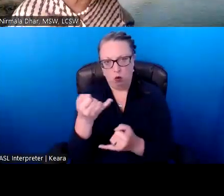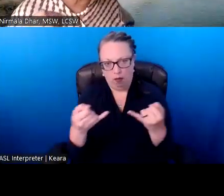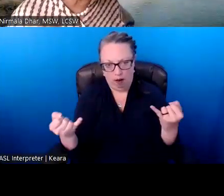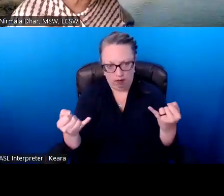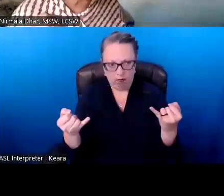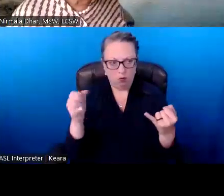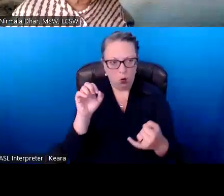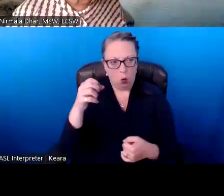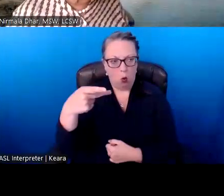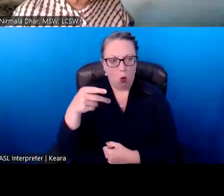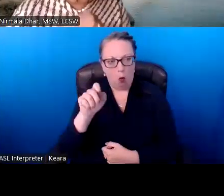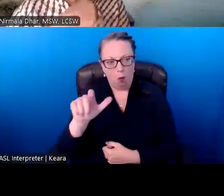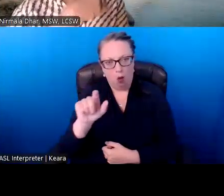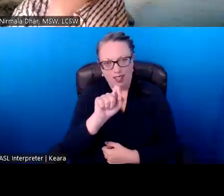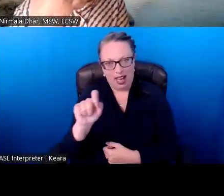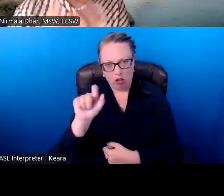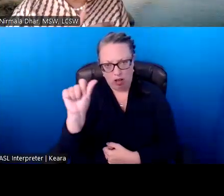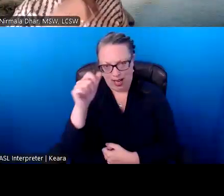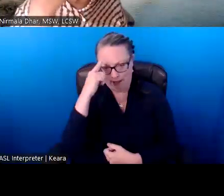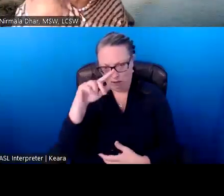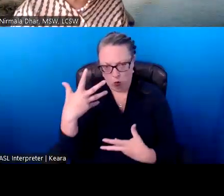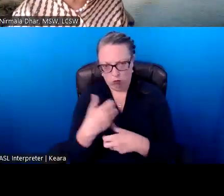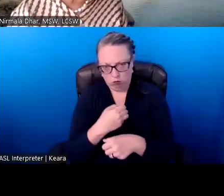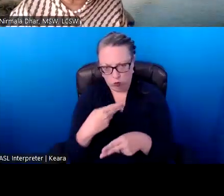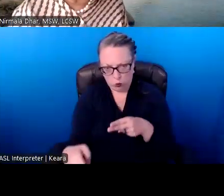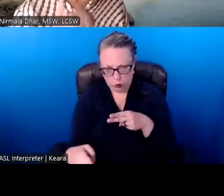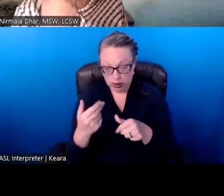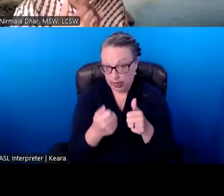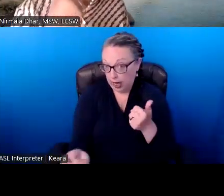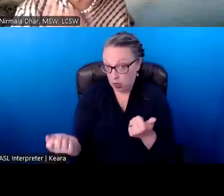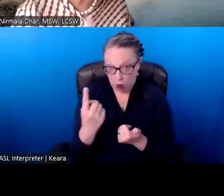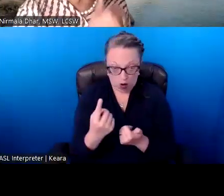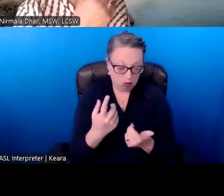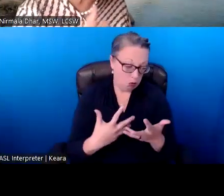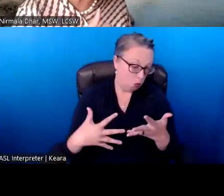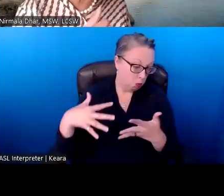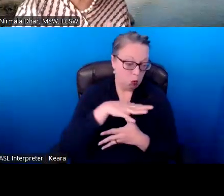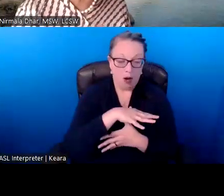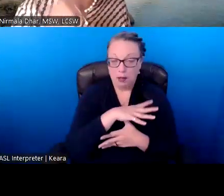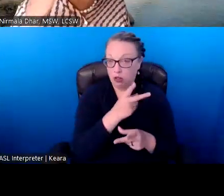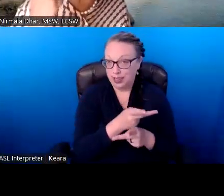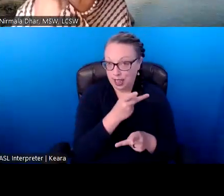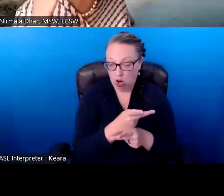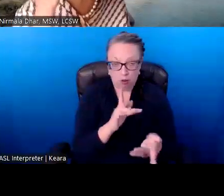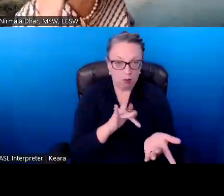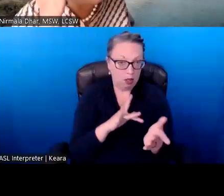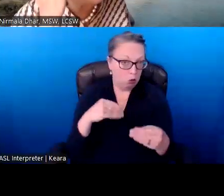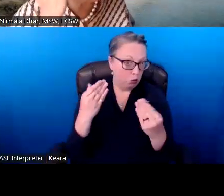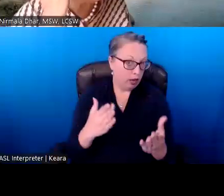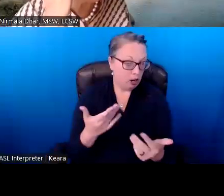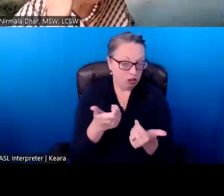A for short, where anyone, primary care, medical provider of any kind, can call